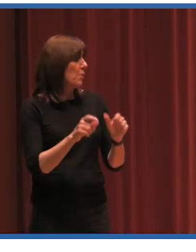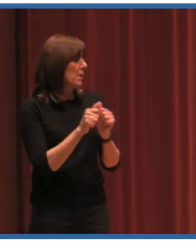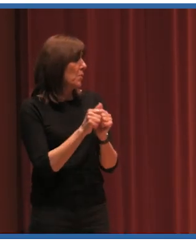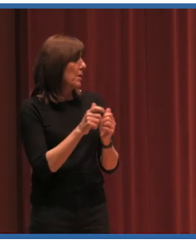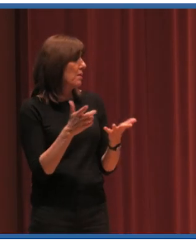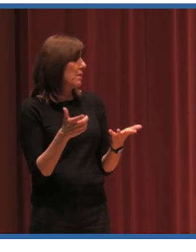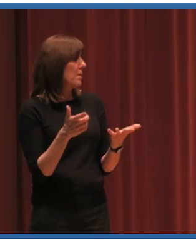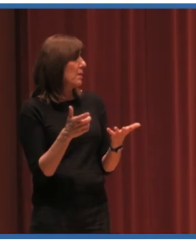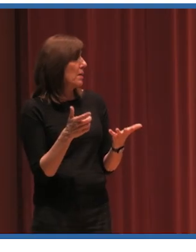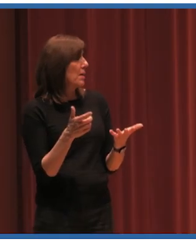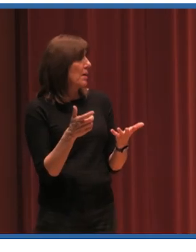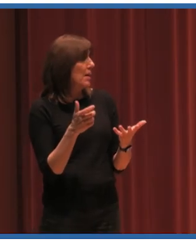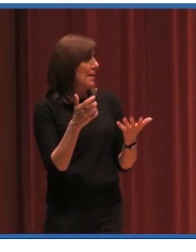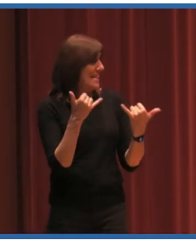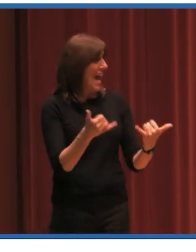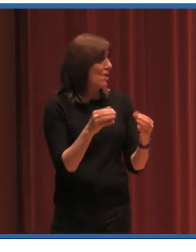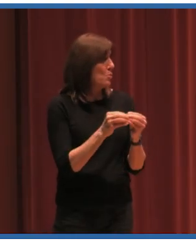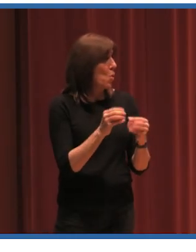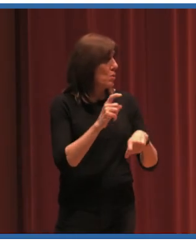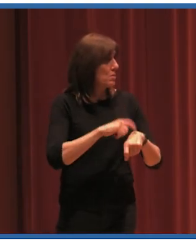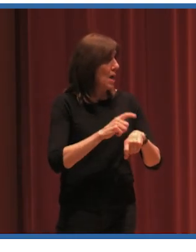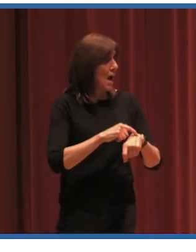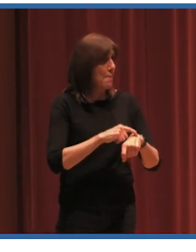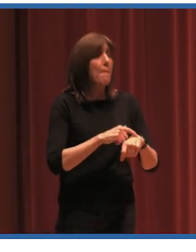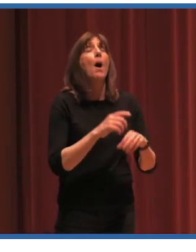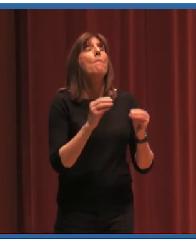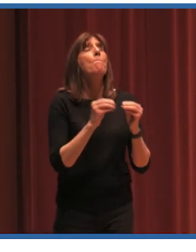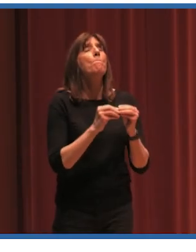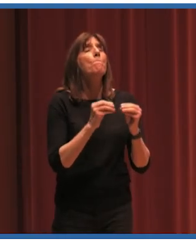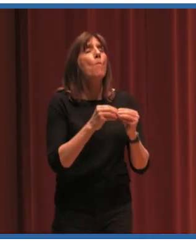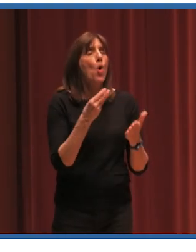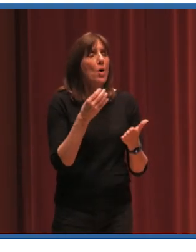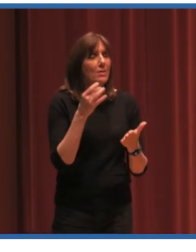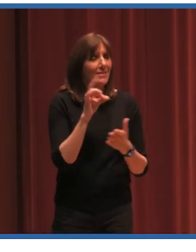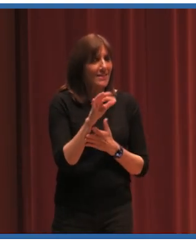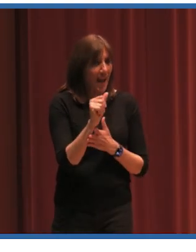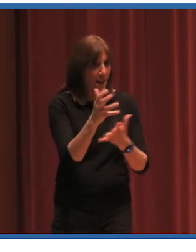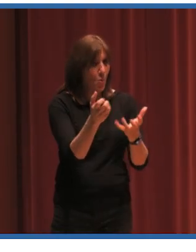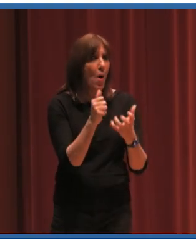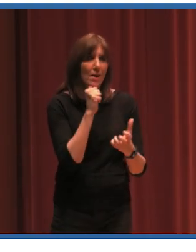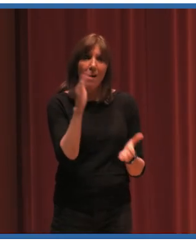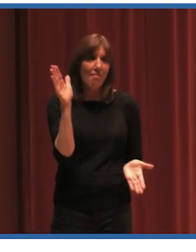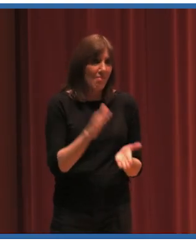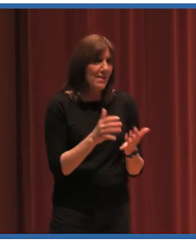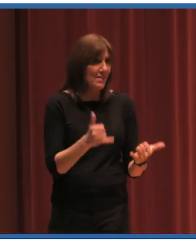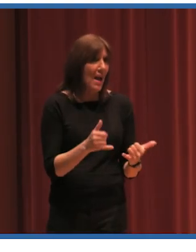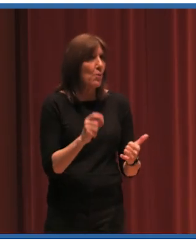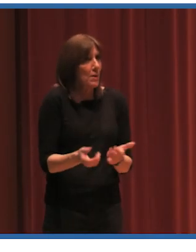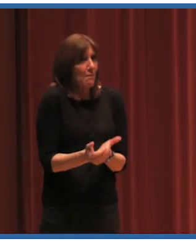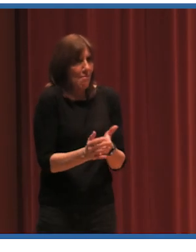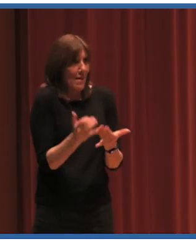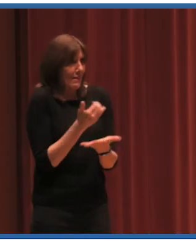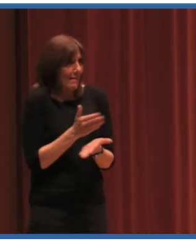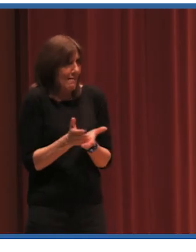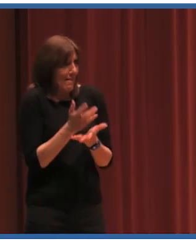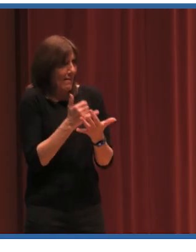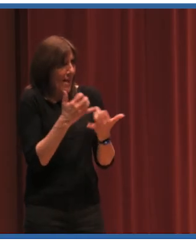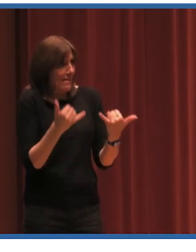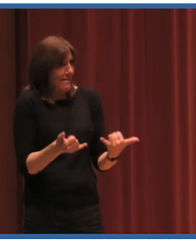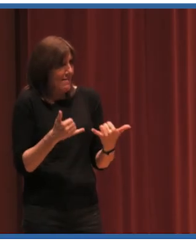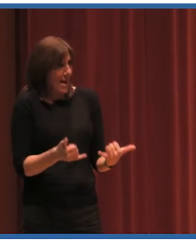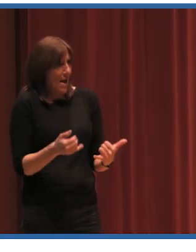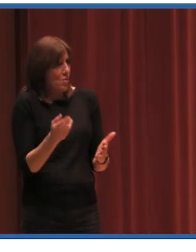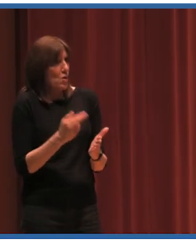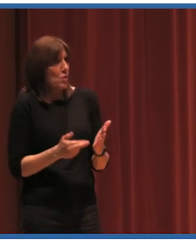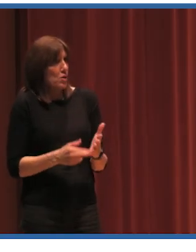Like, now is the time for more data, not less. So we really need to be collecting that to really empower researchers to be able to